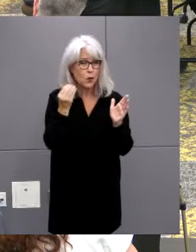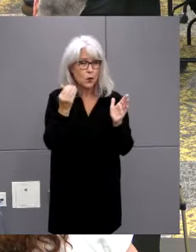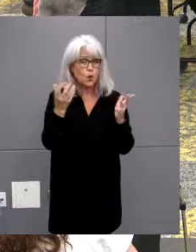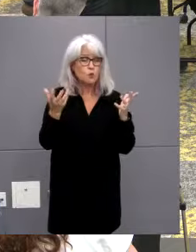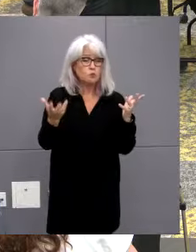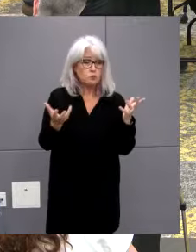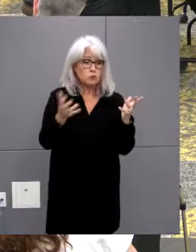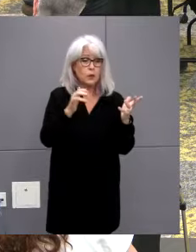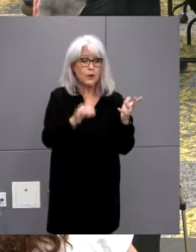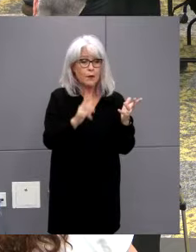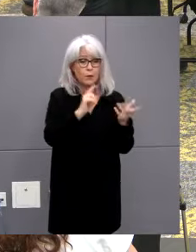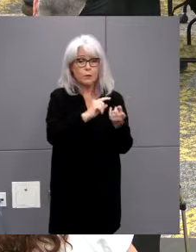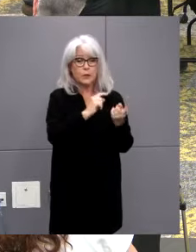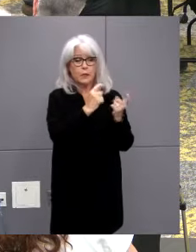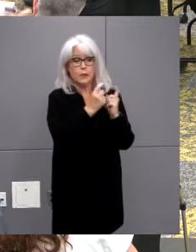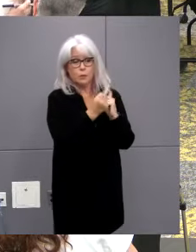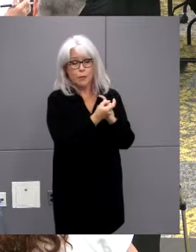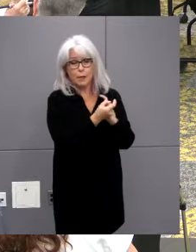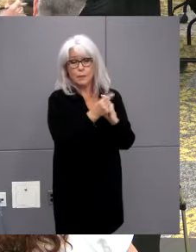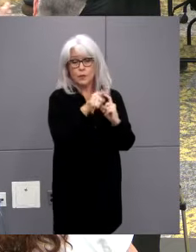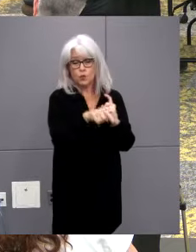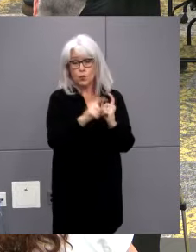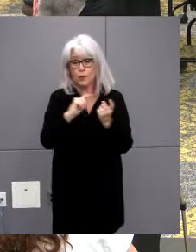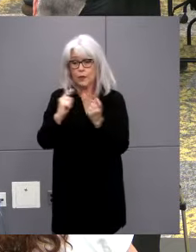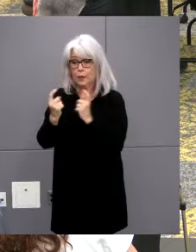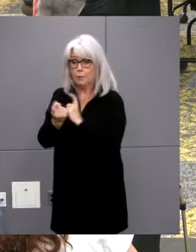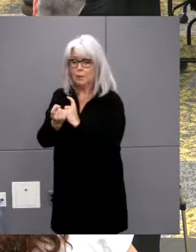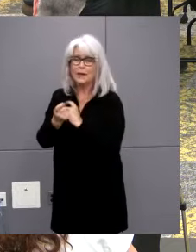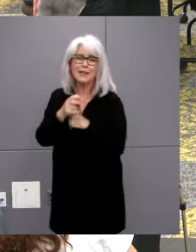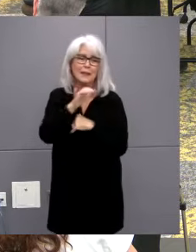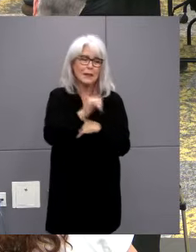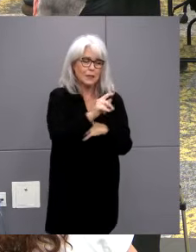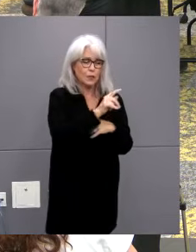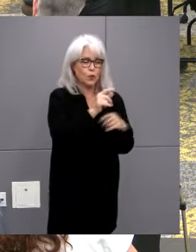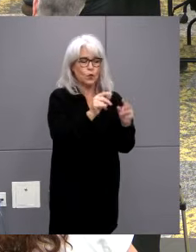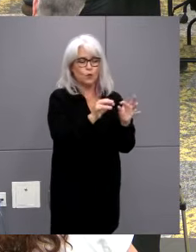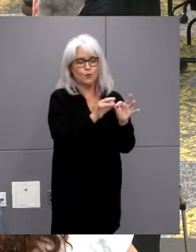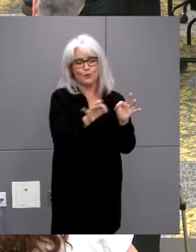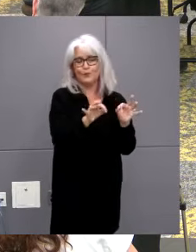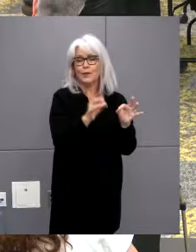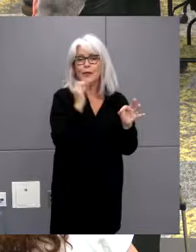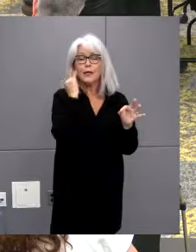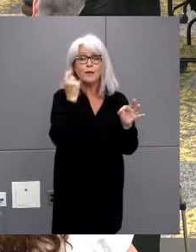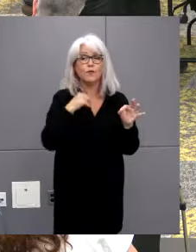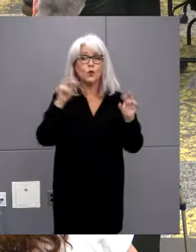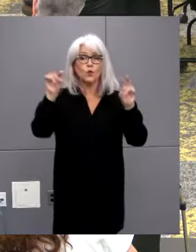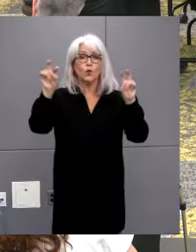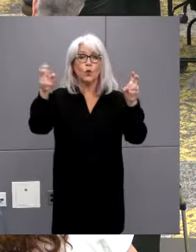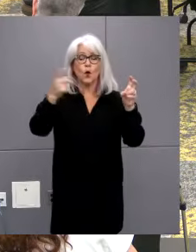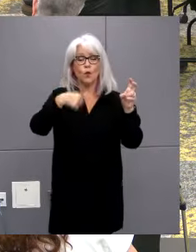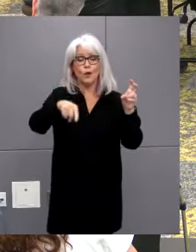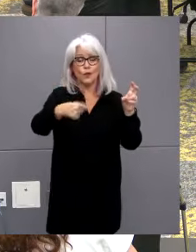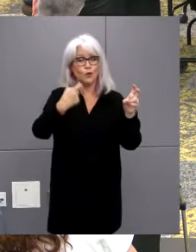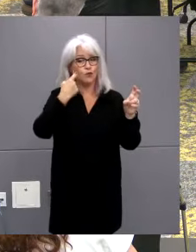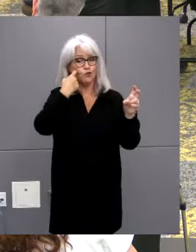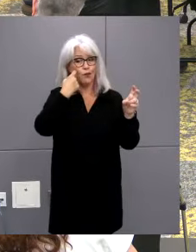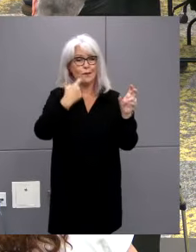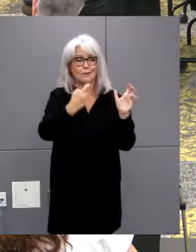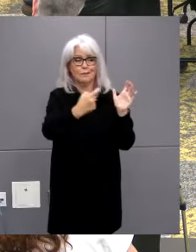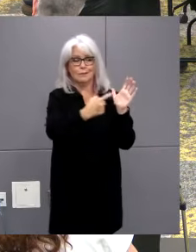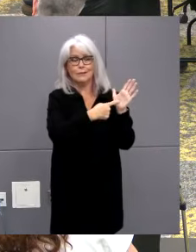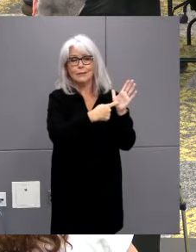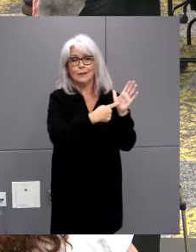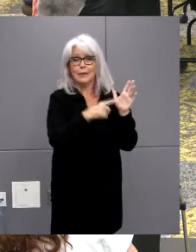an amendment to the amendment, which would be fine. that's kind of a term of art when you have, if you quote what you just identified above